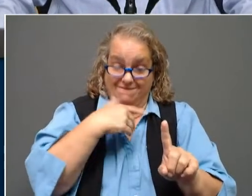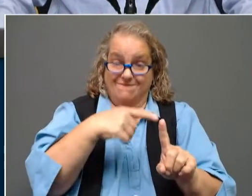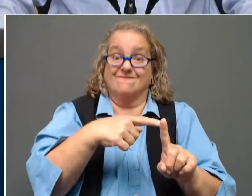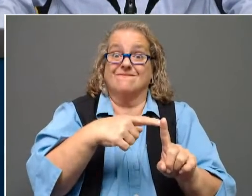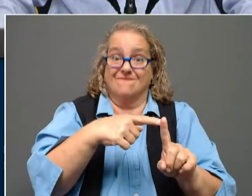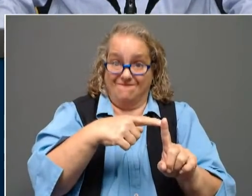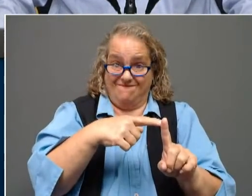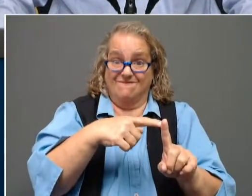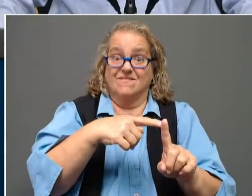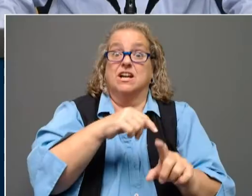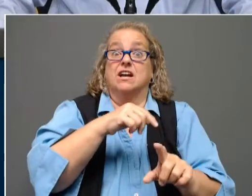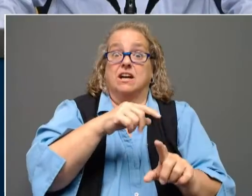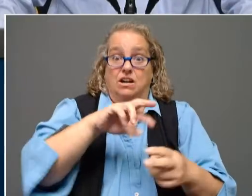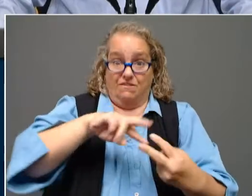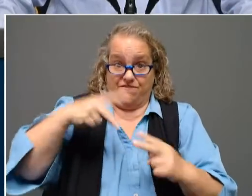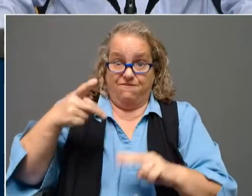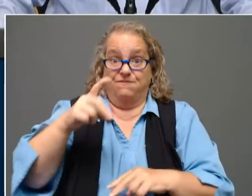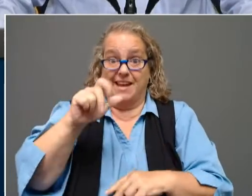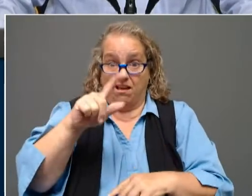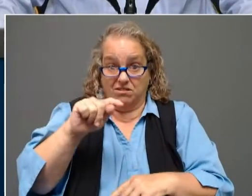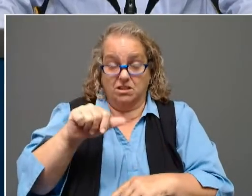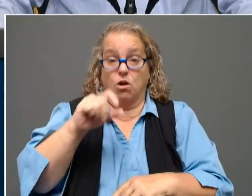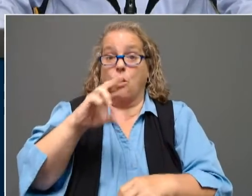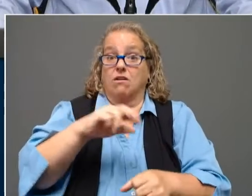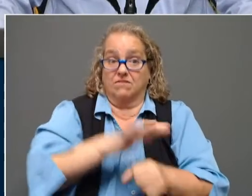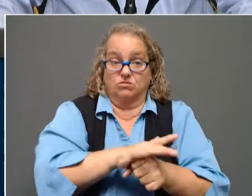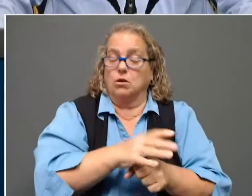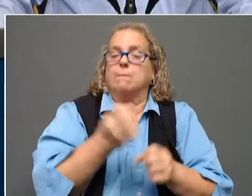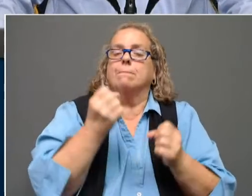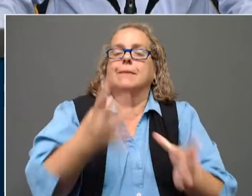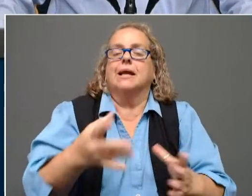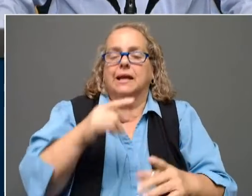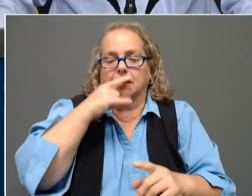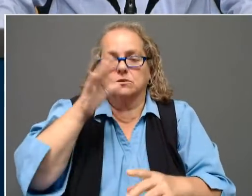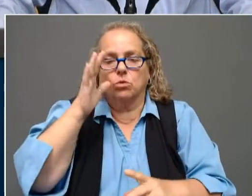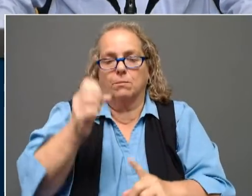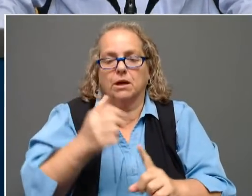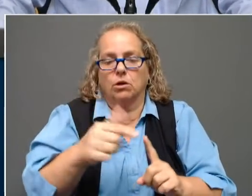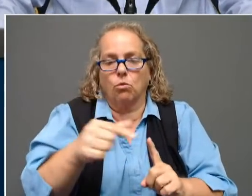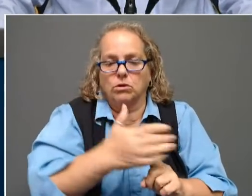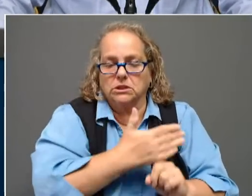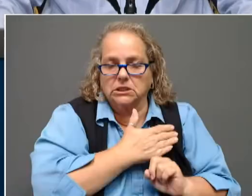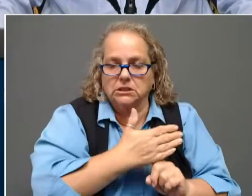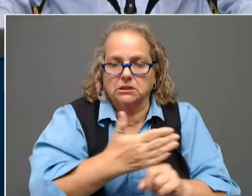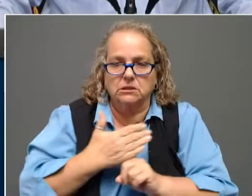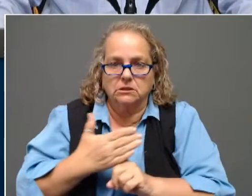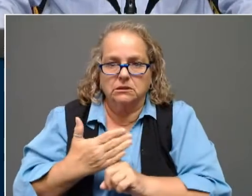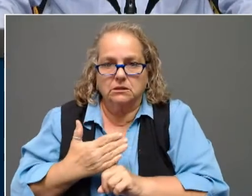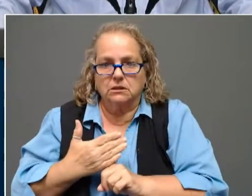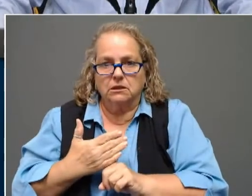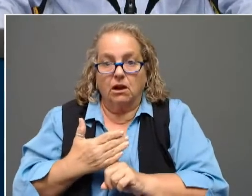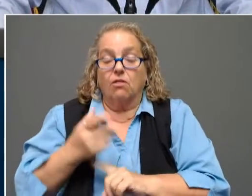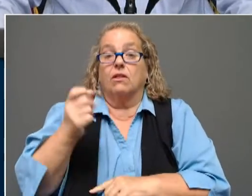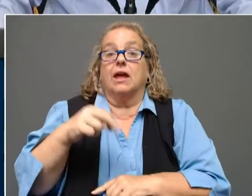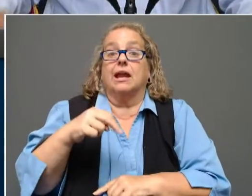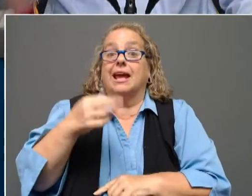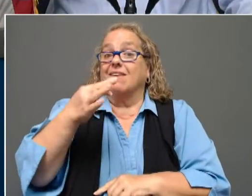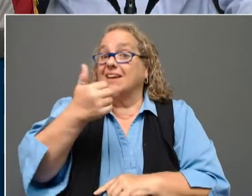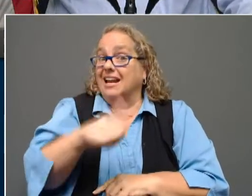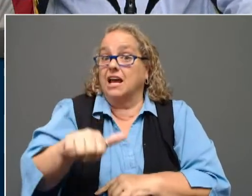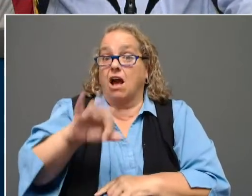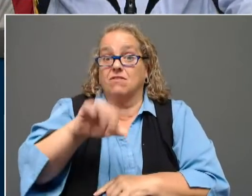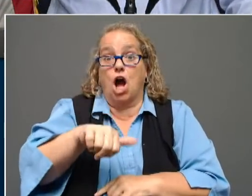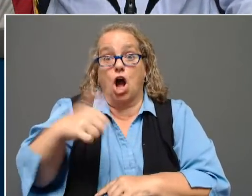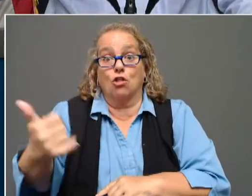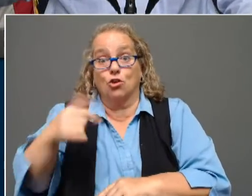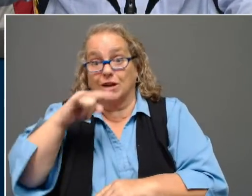in place, you're going to have a lot of kids quarantined. And when they come back, if any one of the other kids tests positive from anything